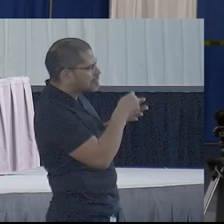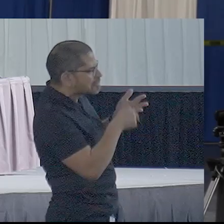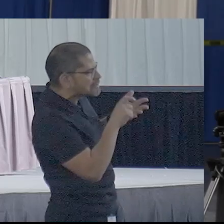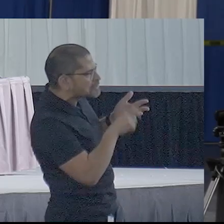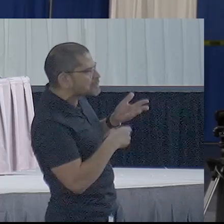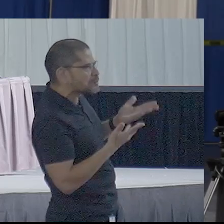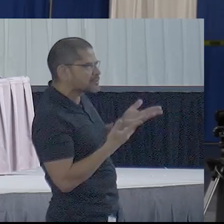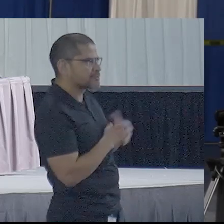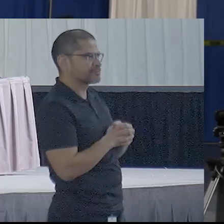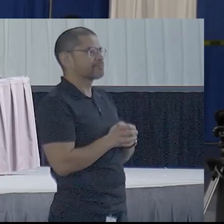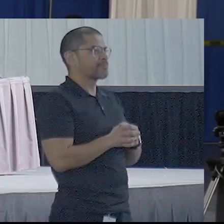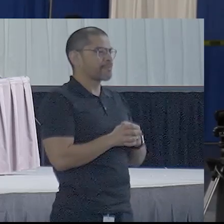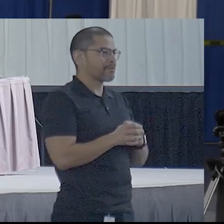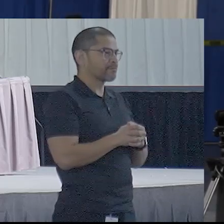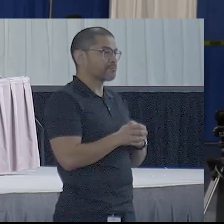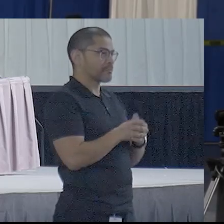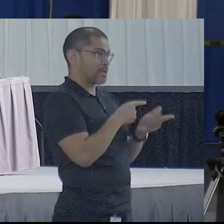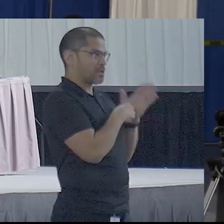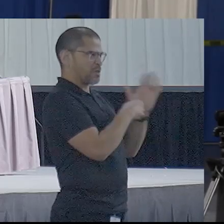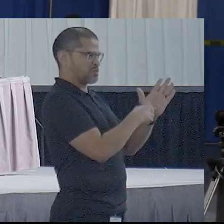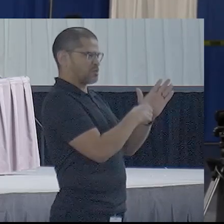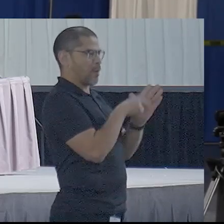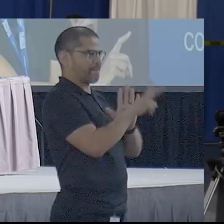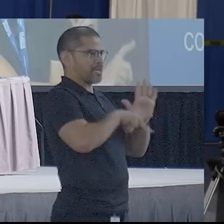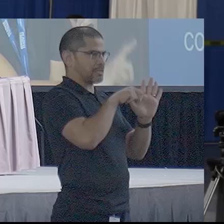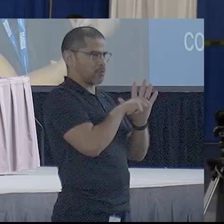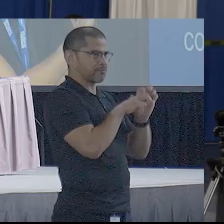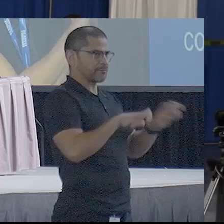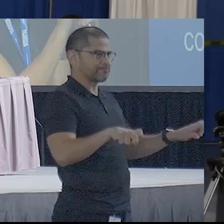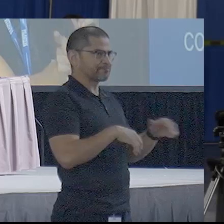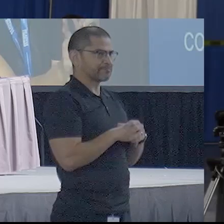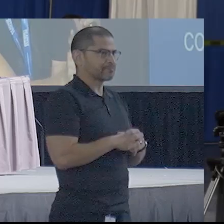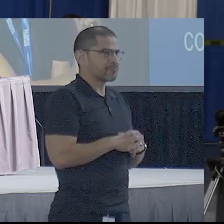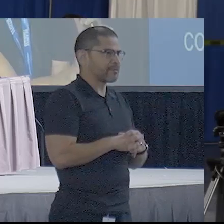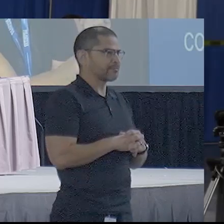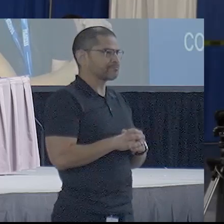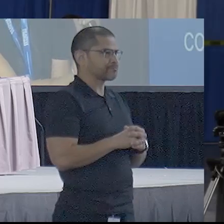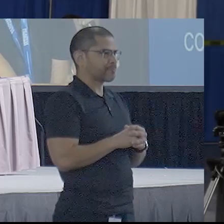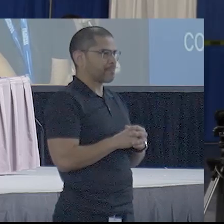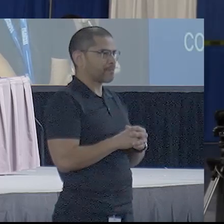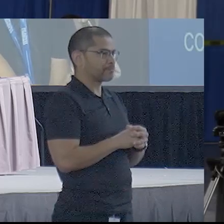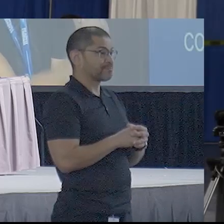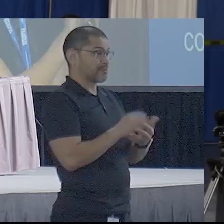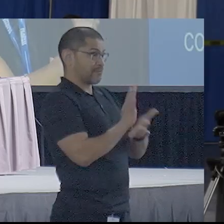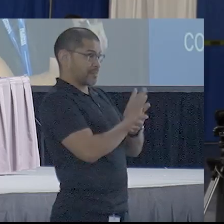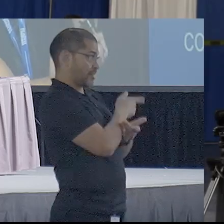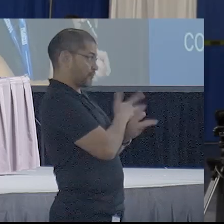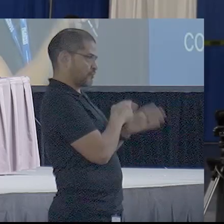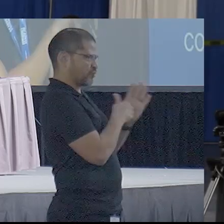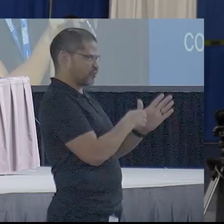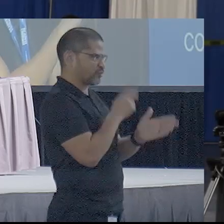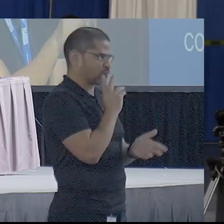we need to get to. We'll do that in just a second. But for our panelists, think about, once we're done with that, one takeaway to walk